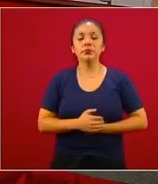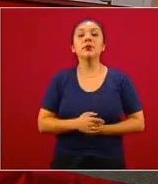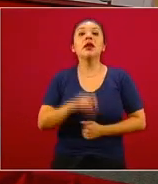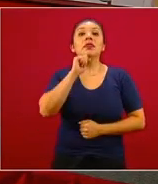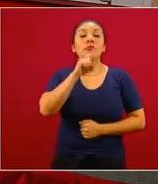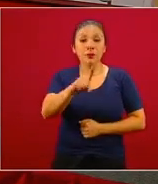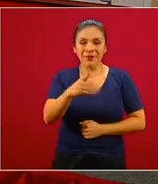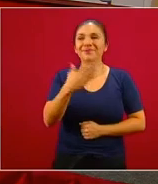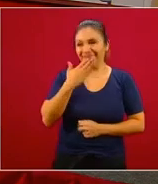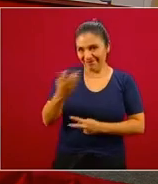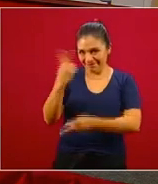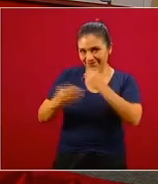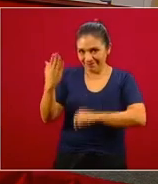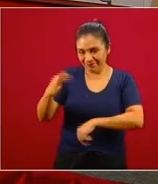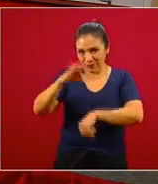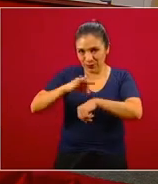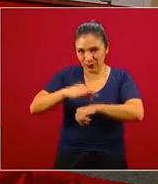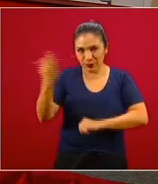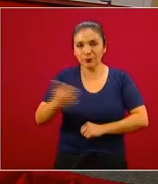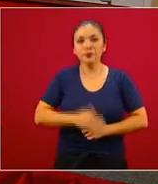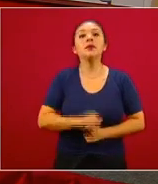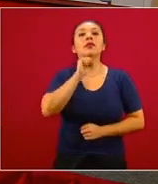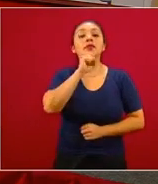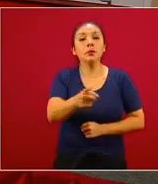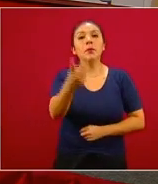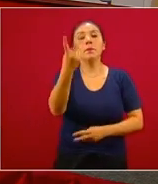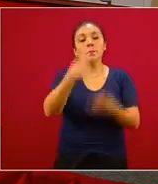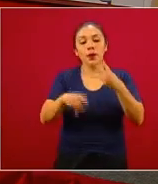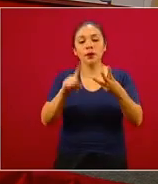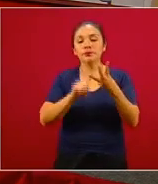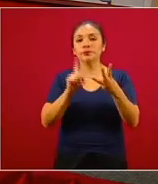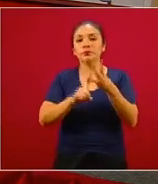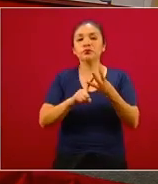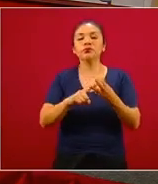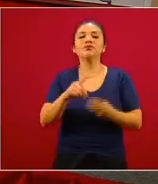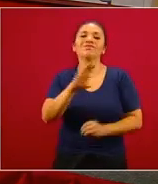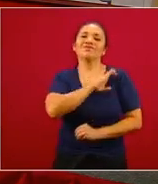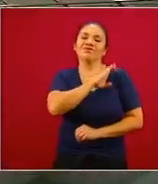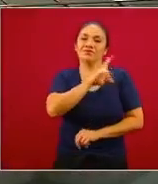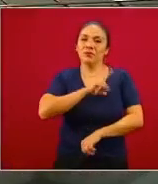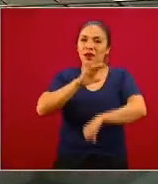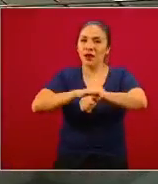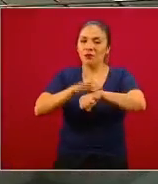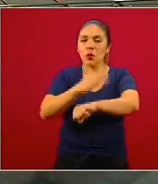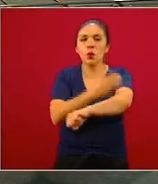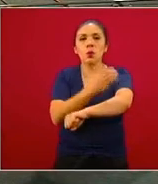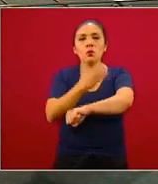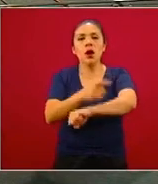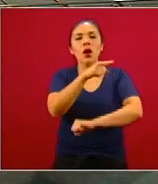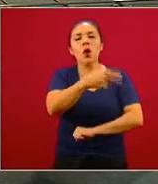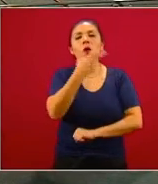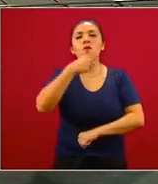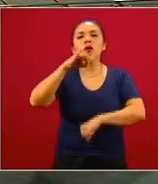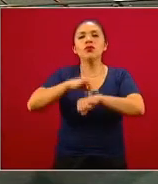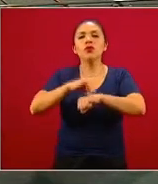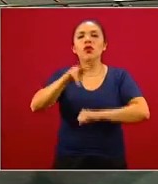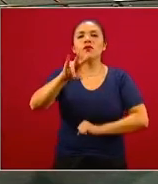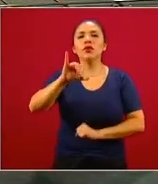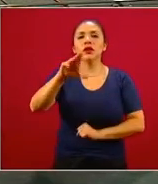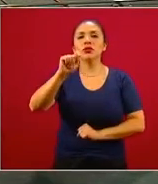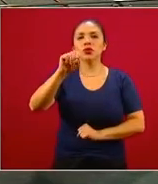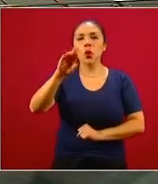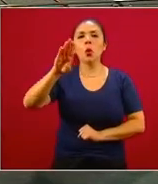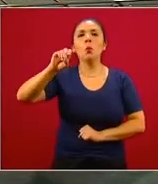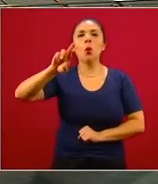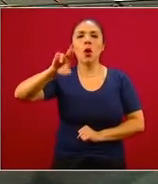también bienvenido of the licenciado INSABI, of the Aripi. National Health También nos Institute, acompaña Health and nuestro Wellbeing querido Institute. amigo y He'll be compañero, sharing el some doctor information about the Víctor logistics Hugo of Aburto,